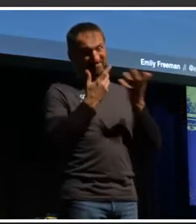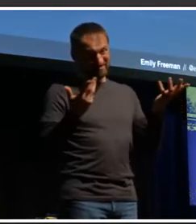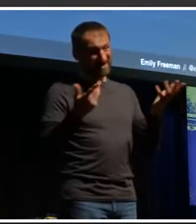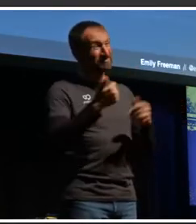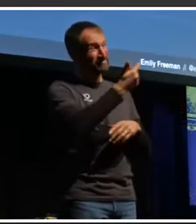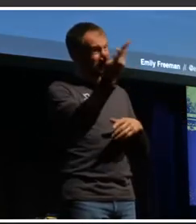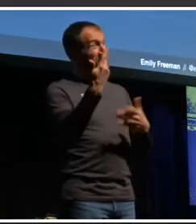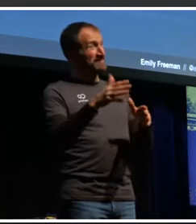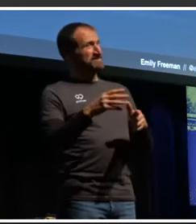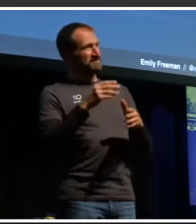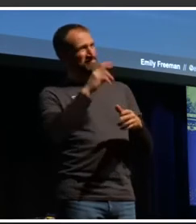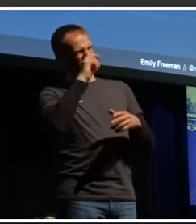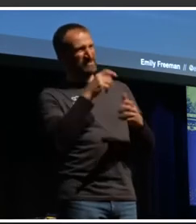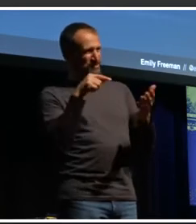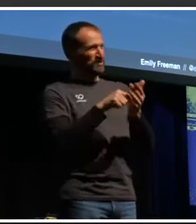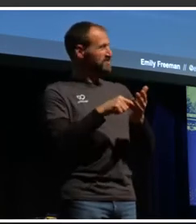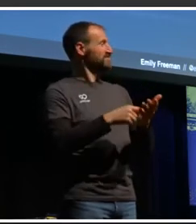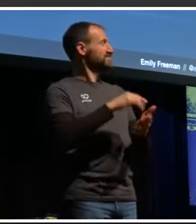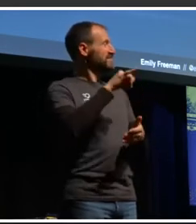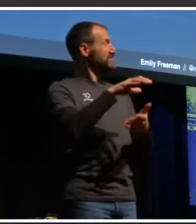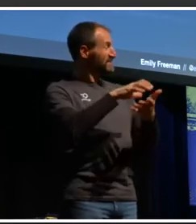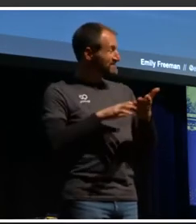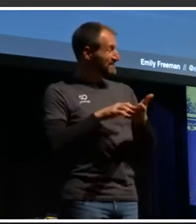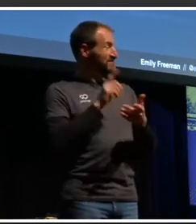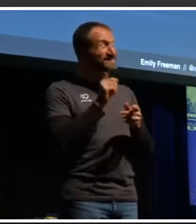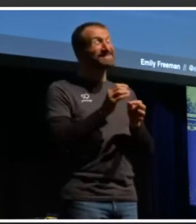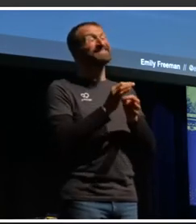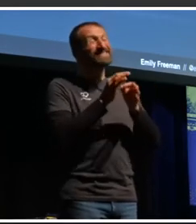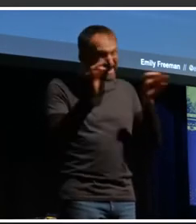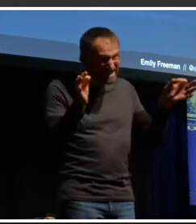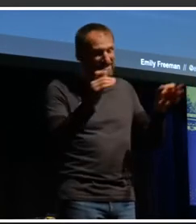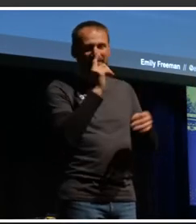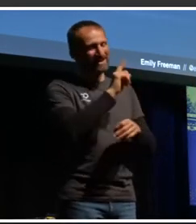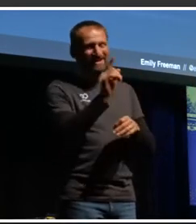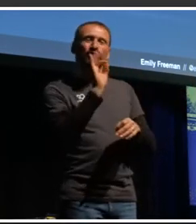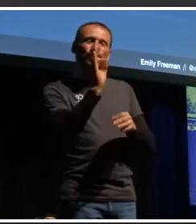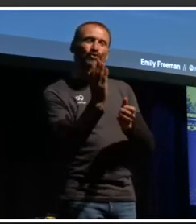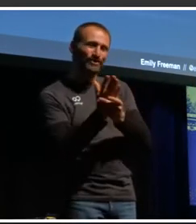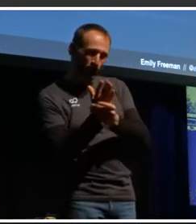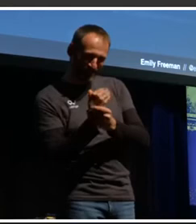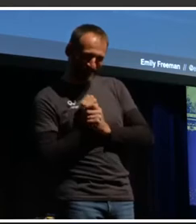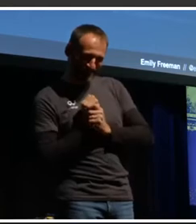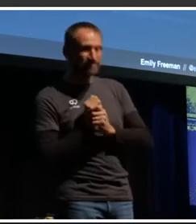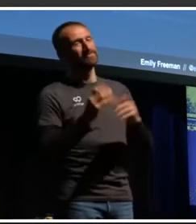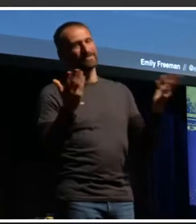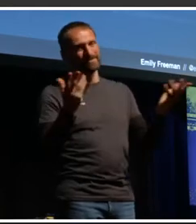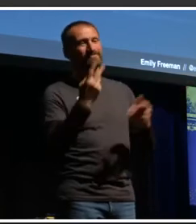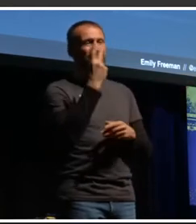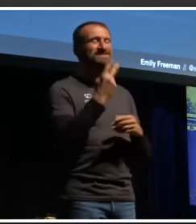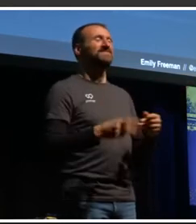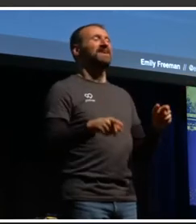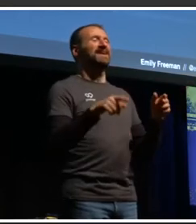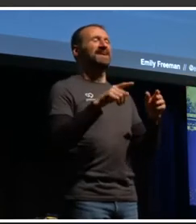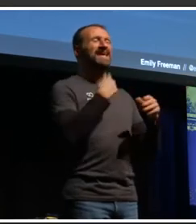to write this one down. You know, JavaScript is nothing if not well documented. Two infinities of opposite sign is equal to not a